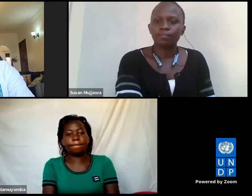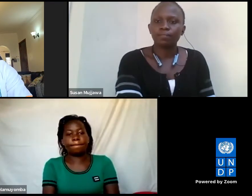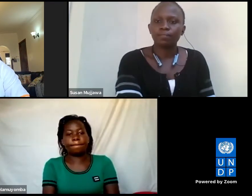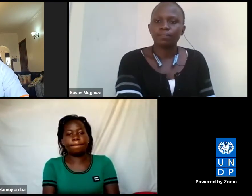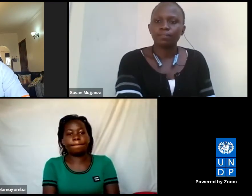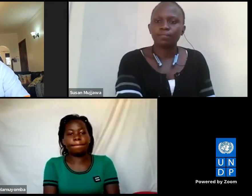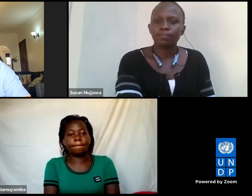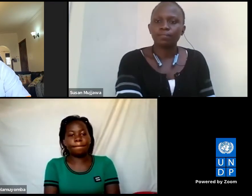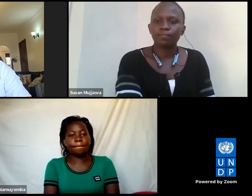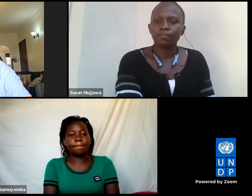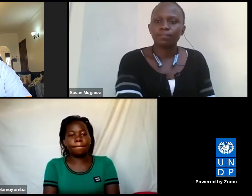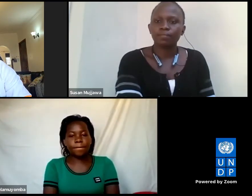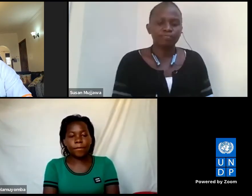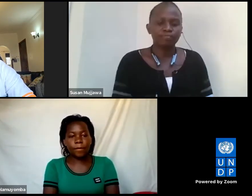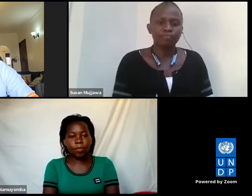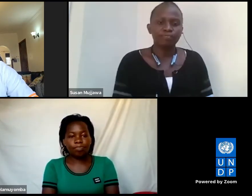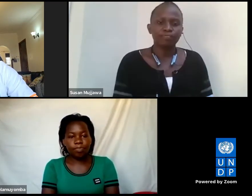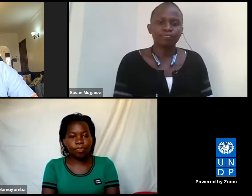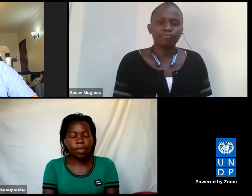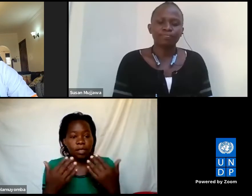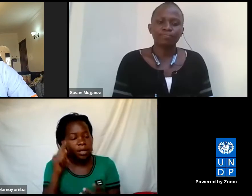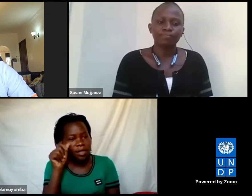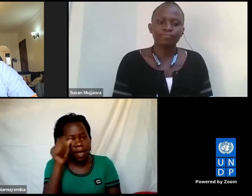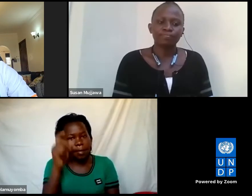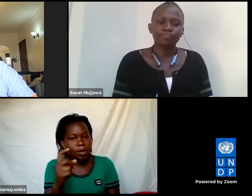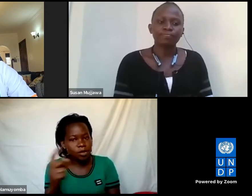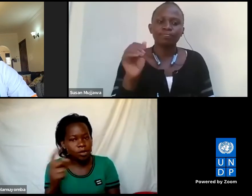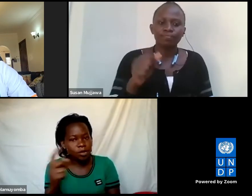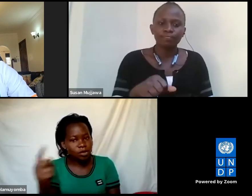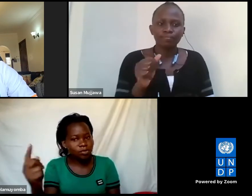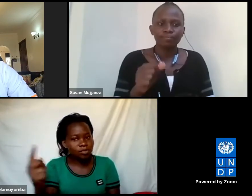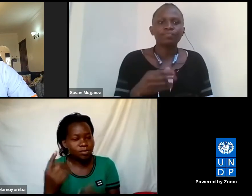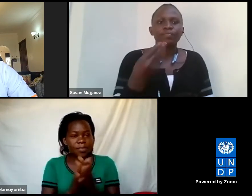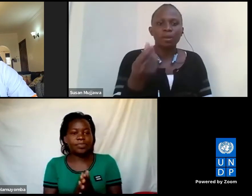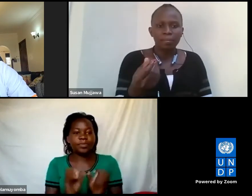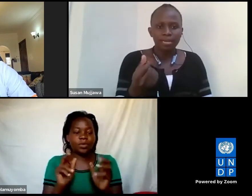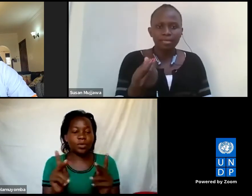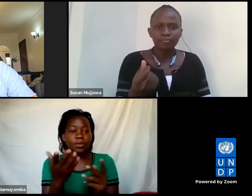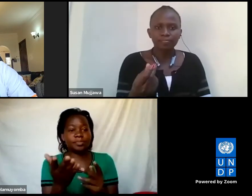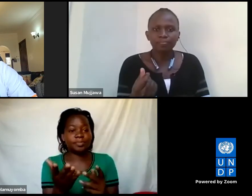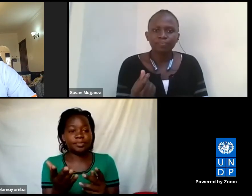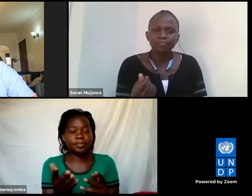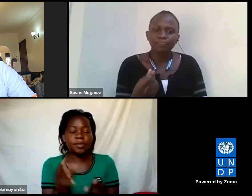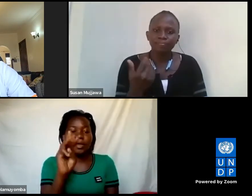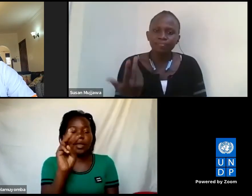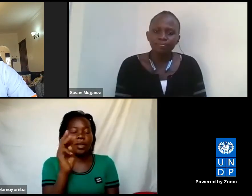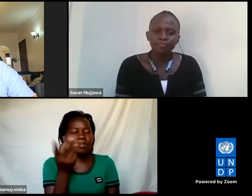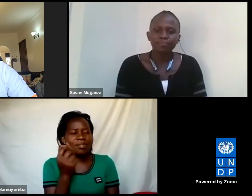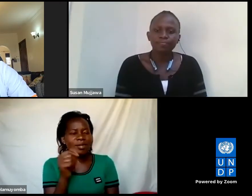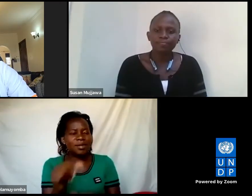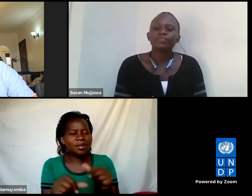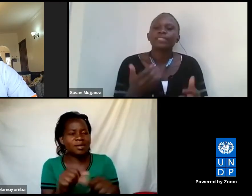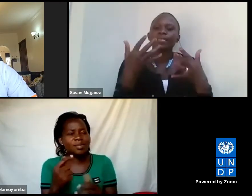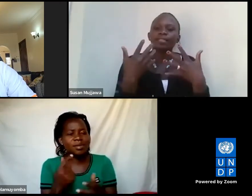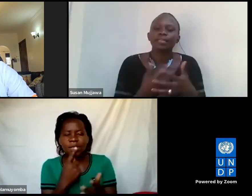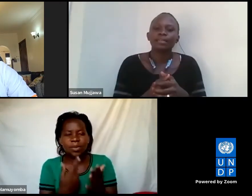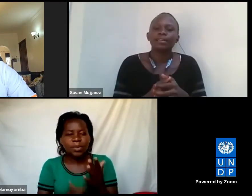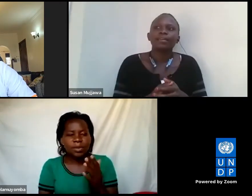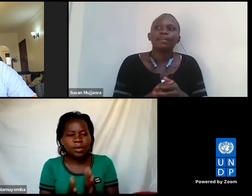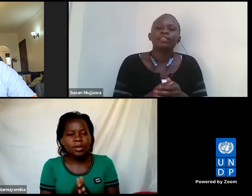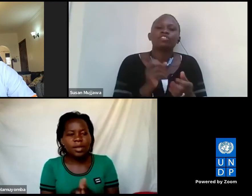taking it over. Yes, money. I think just to touch on what, as the investment promoter for 12